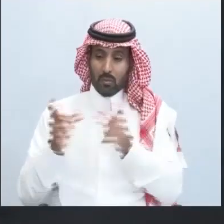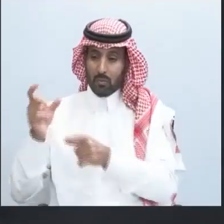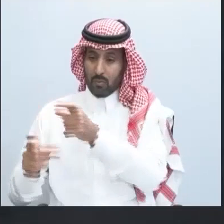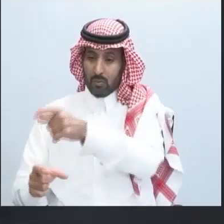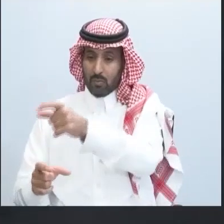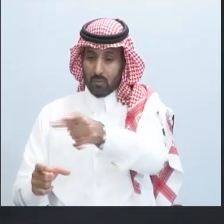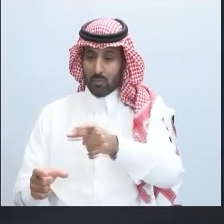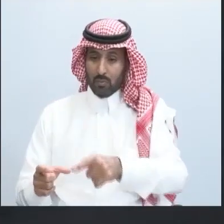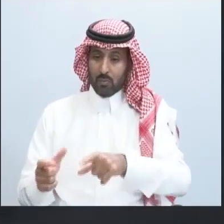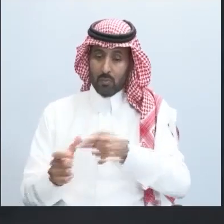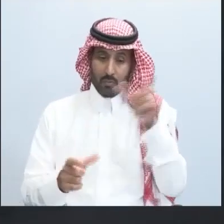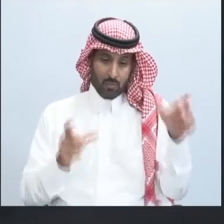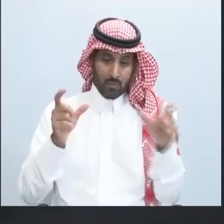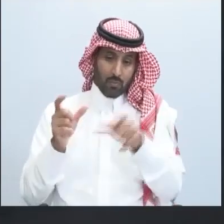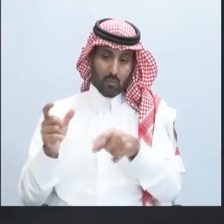here.